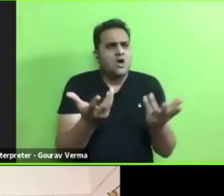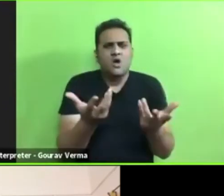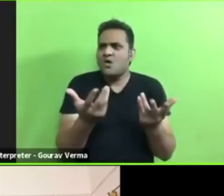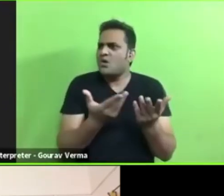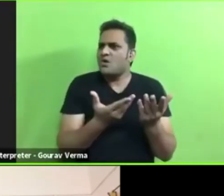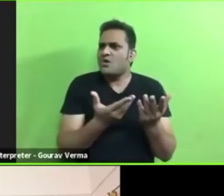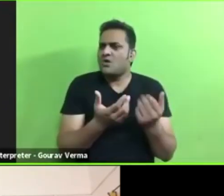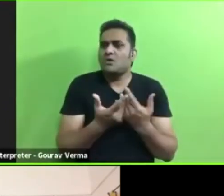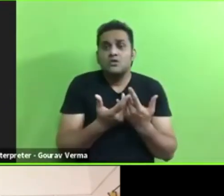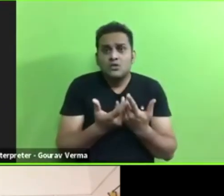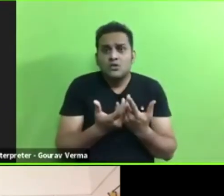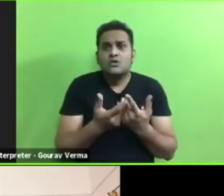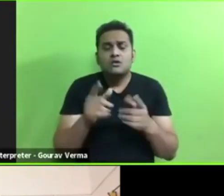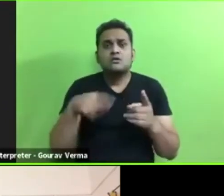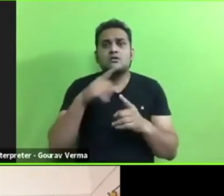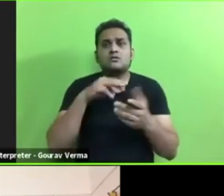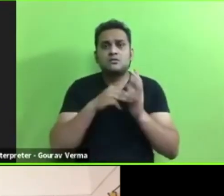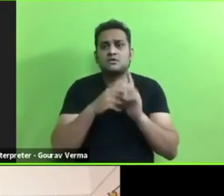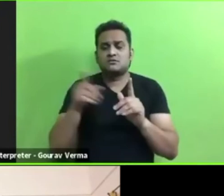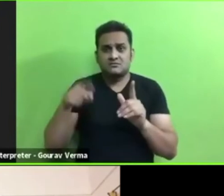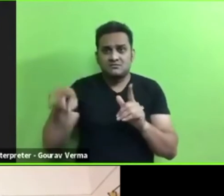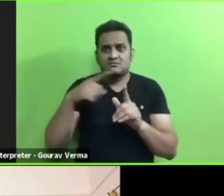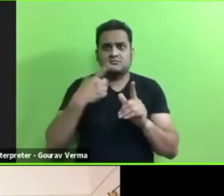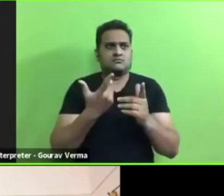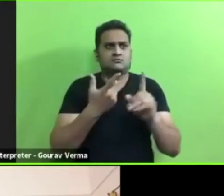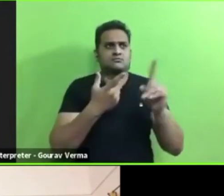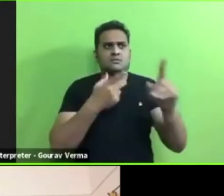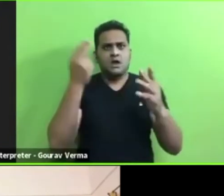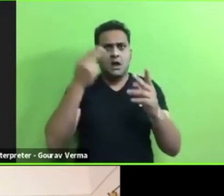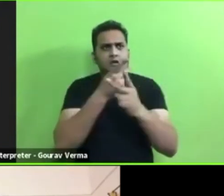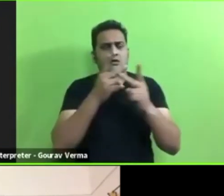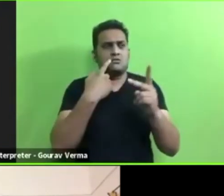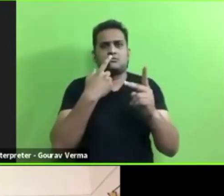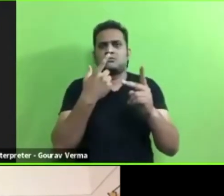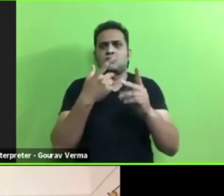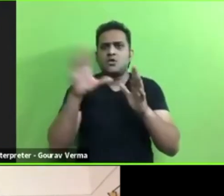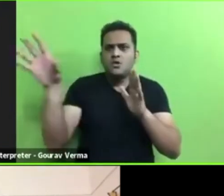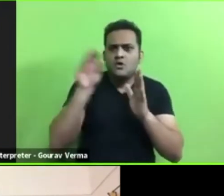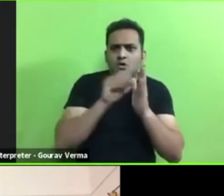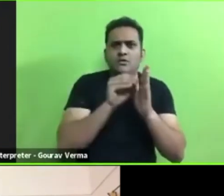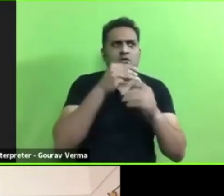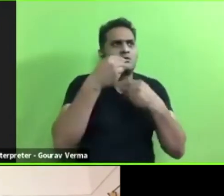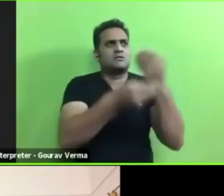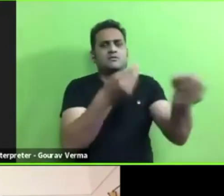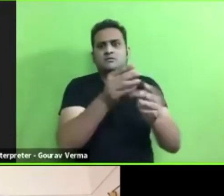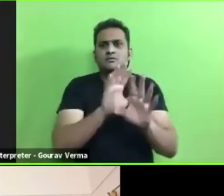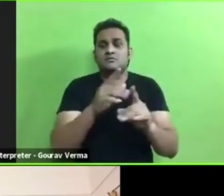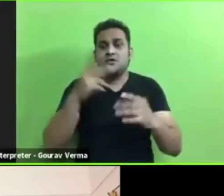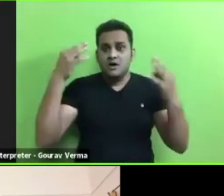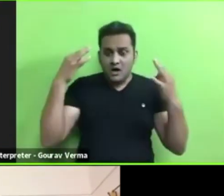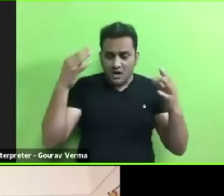Okay, because you are not creating, you're not positioning the art as a representation of something else. The art is